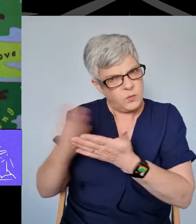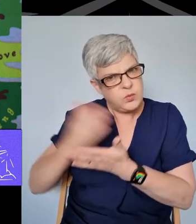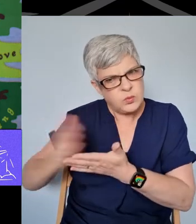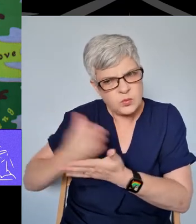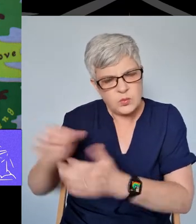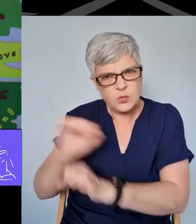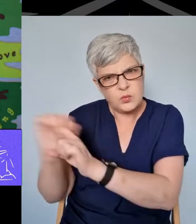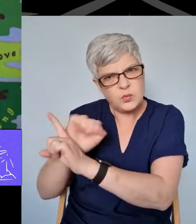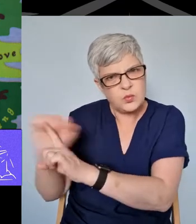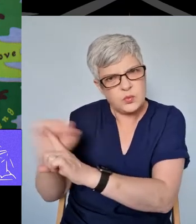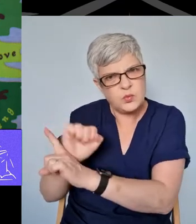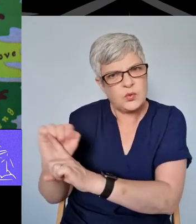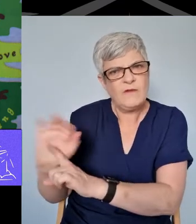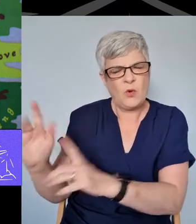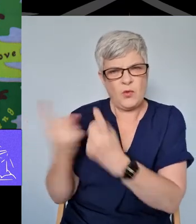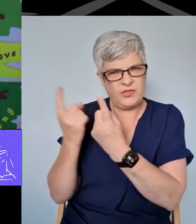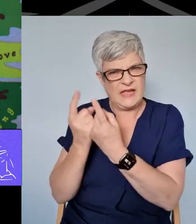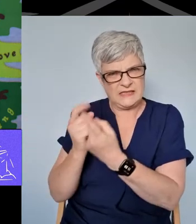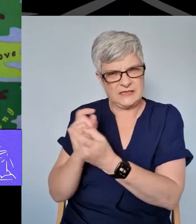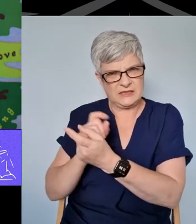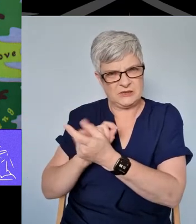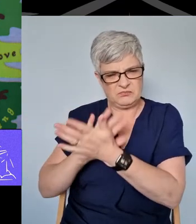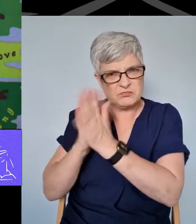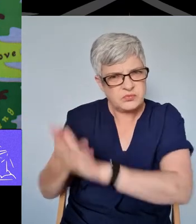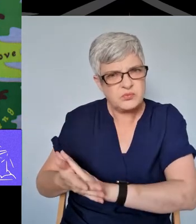all your impurities and from all your idols.